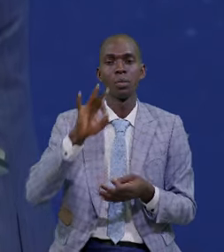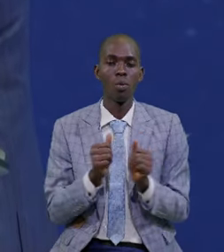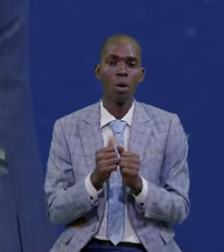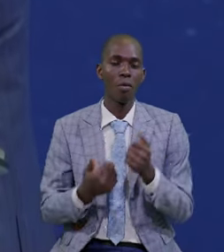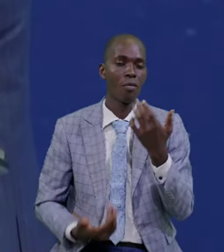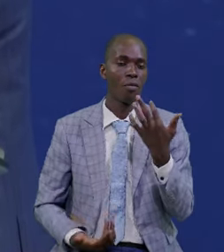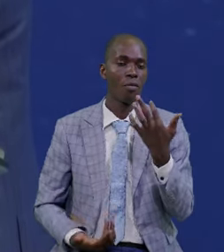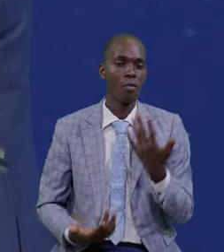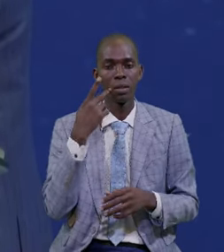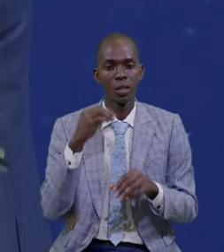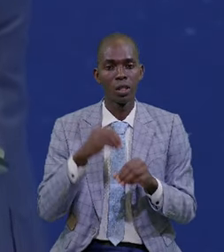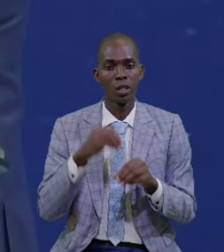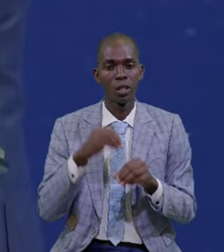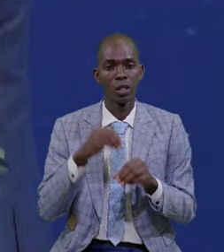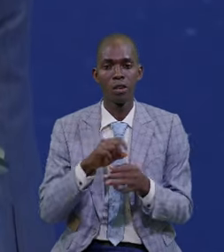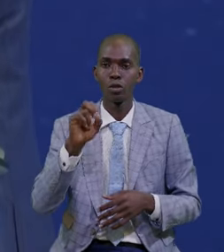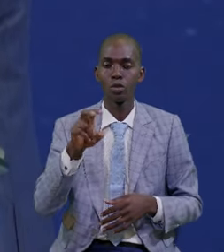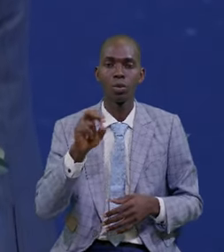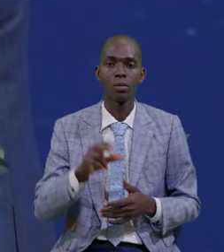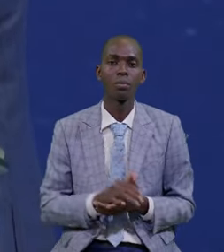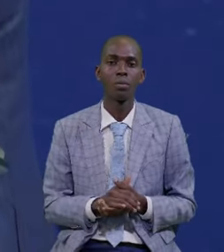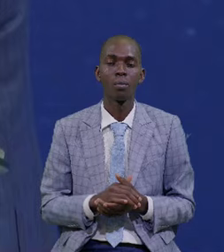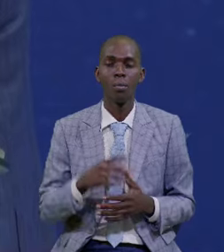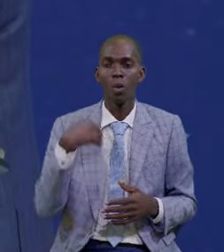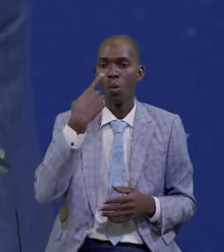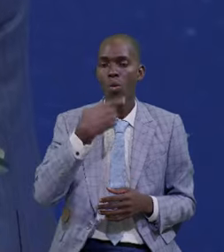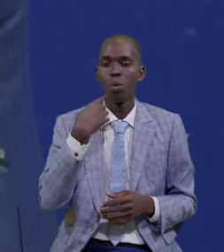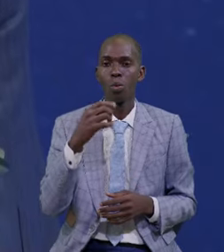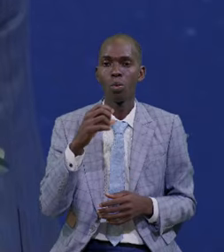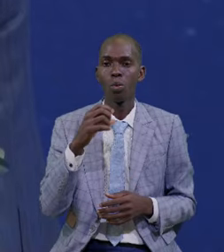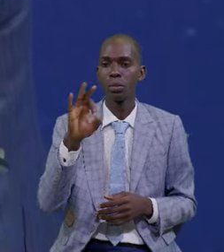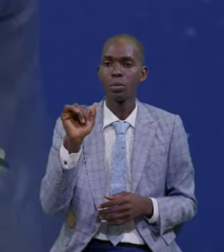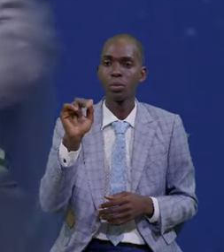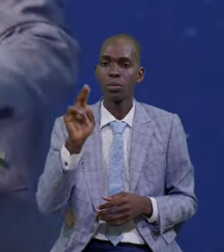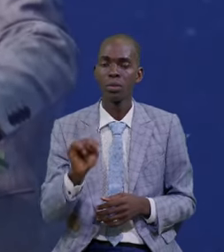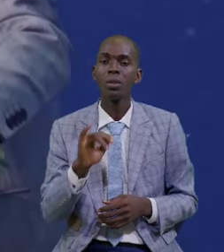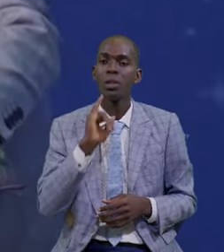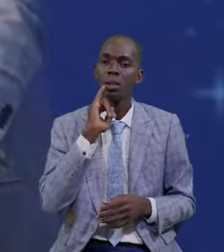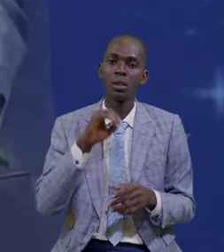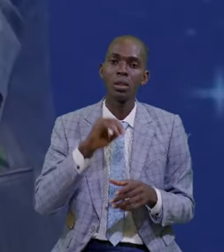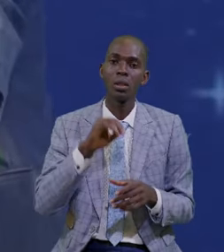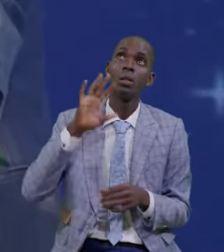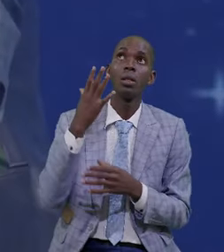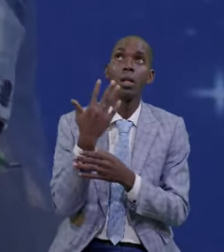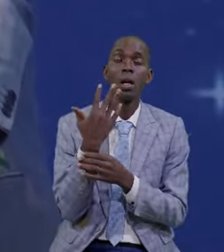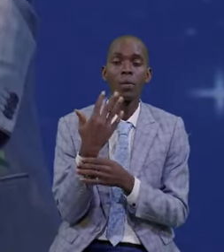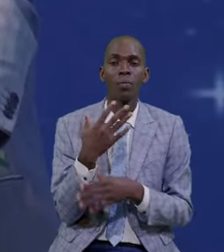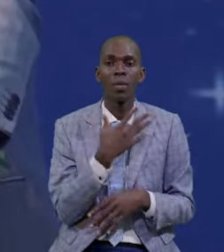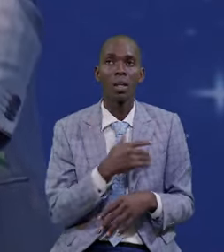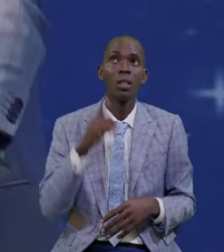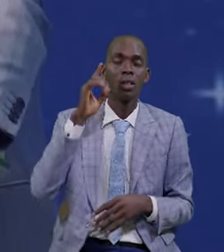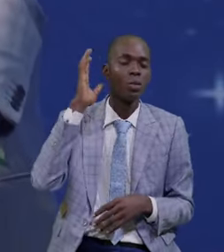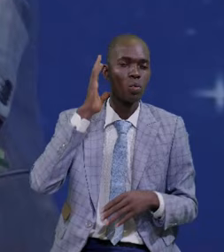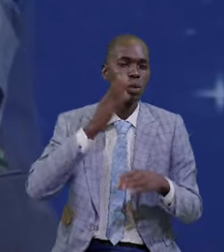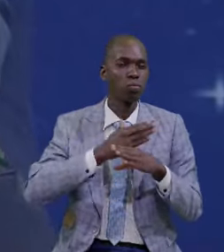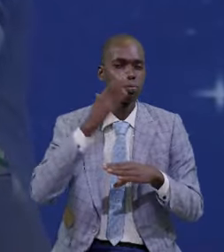verse 12. Whose fan is in his hand, and he will thoroughly